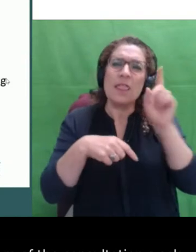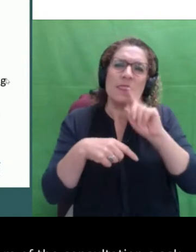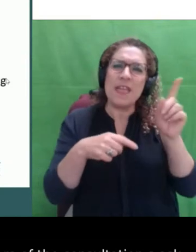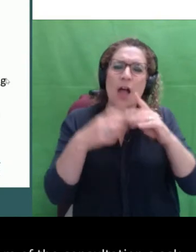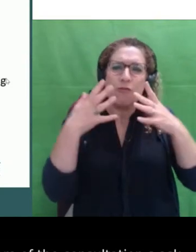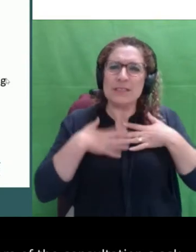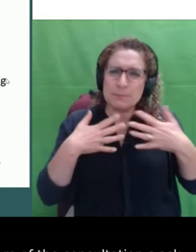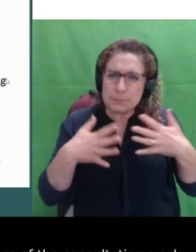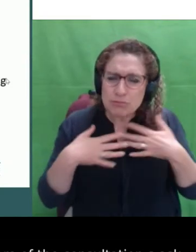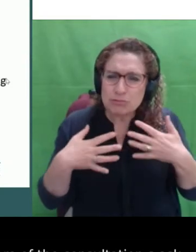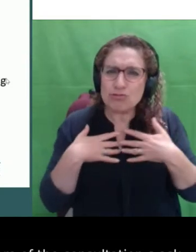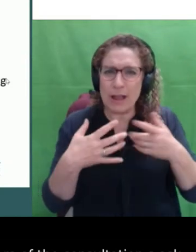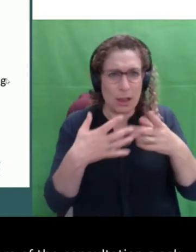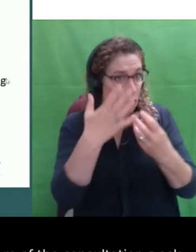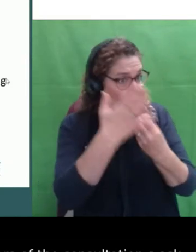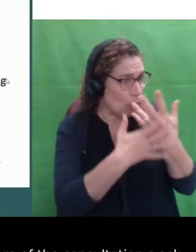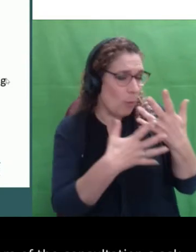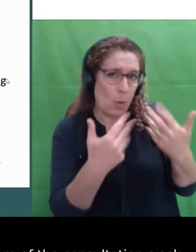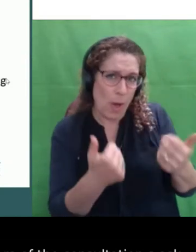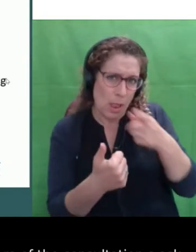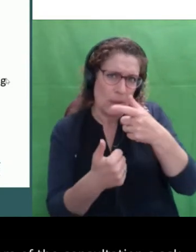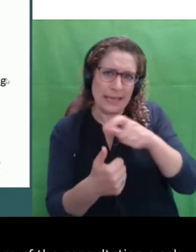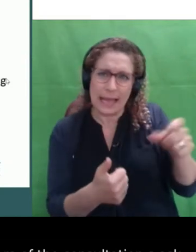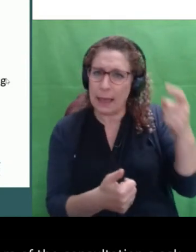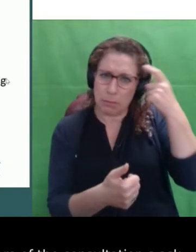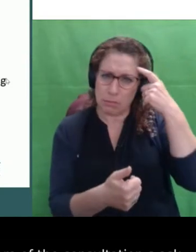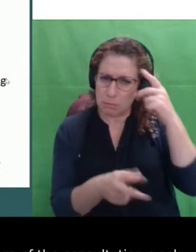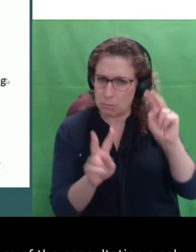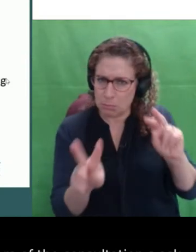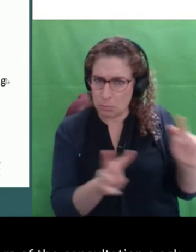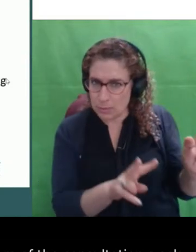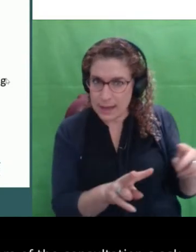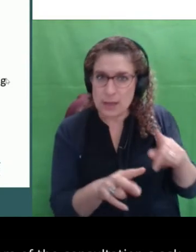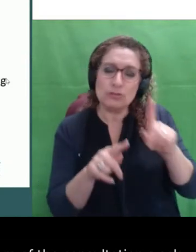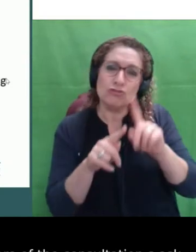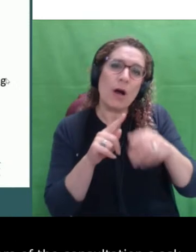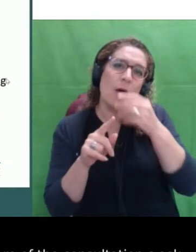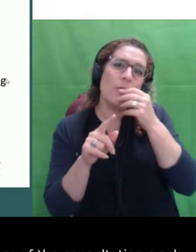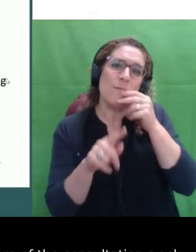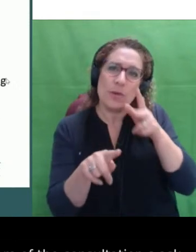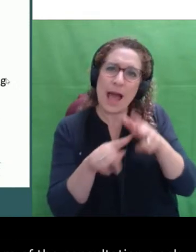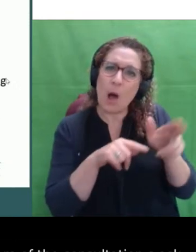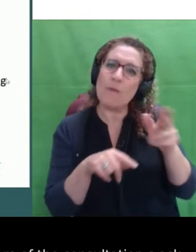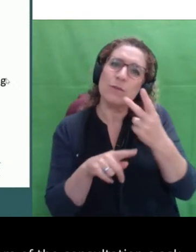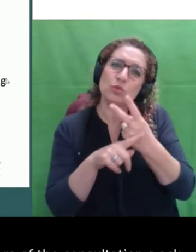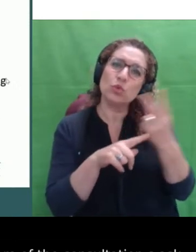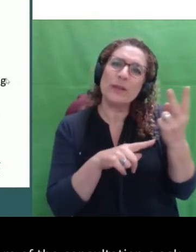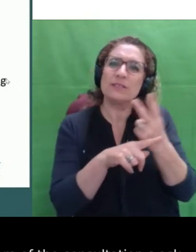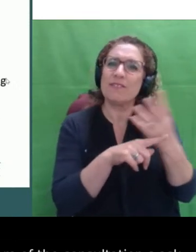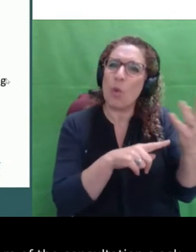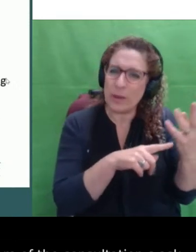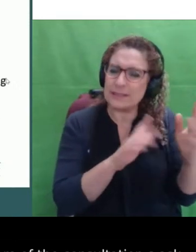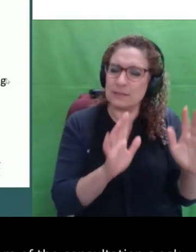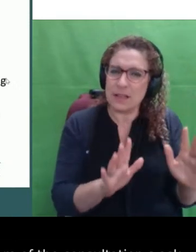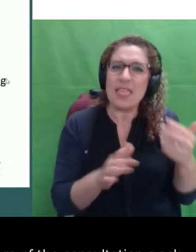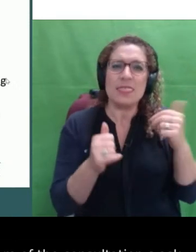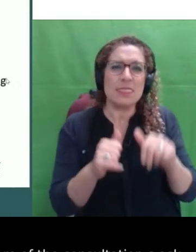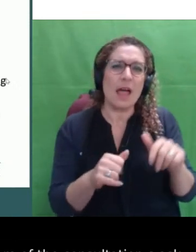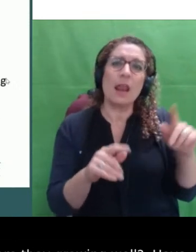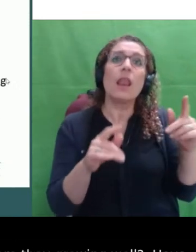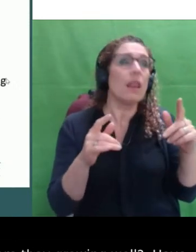well have it on your radar cut the food out for two to four weeks and then retry it in order to confirm it